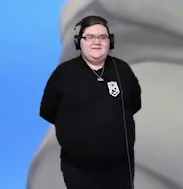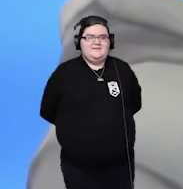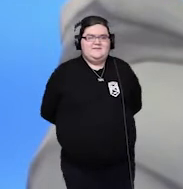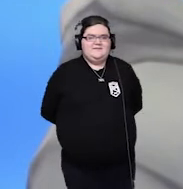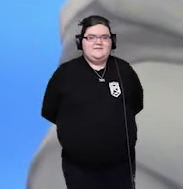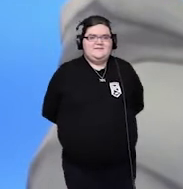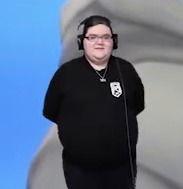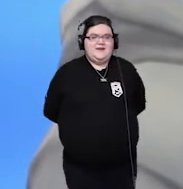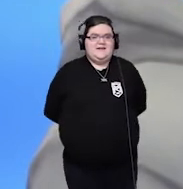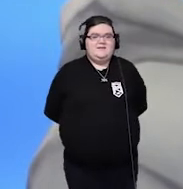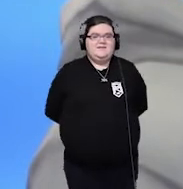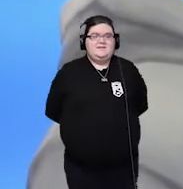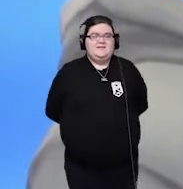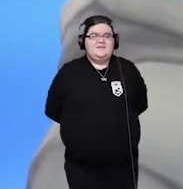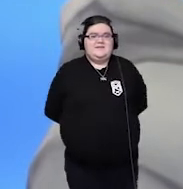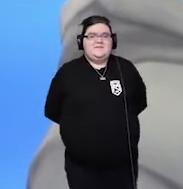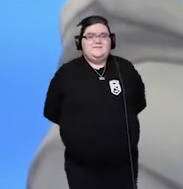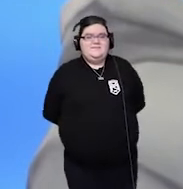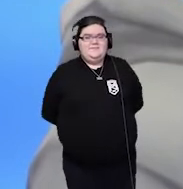Coffee.